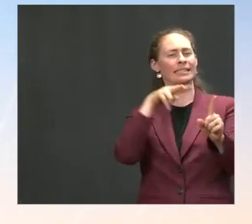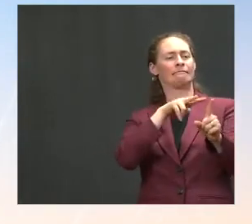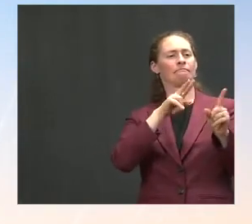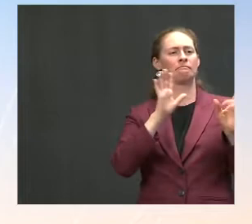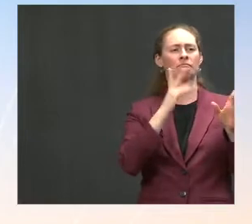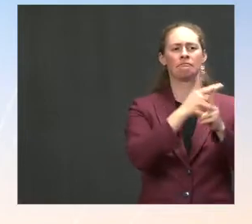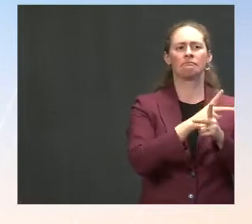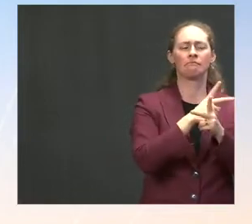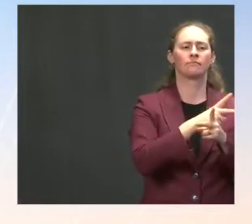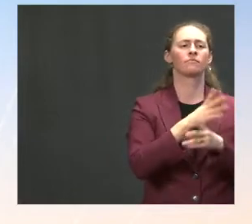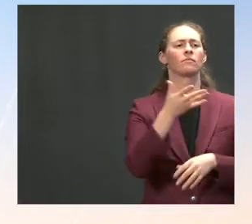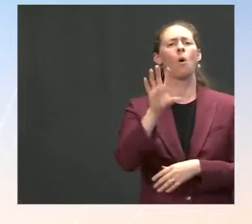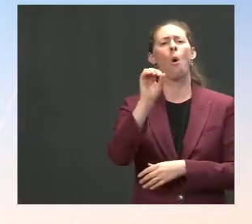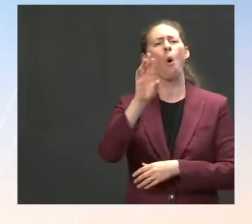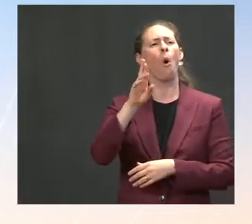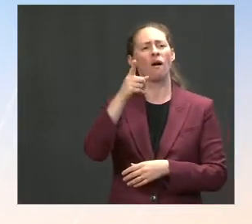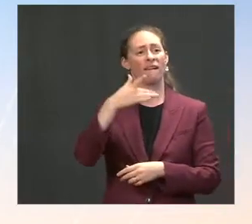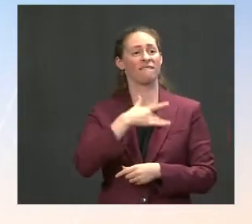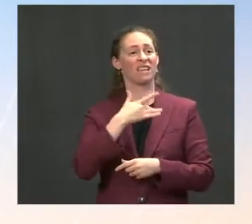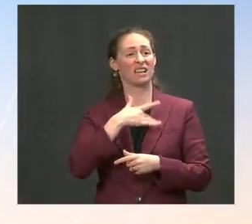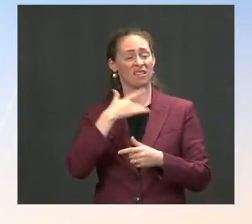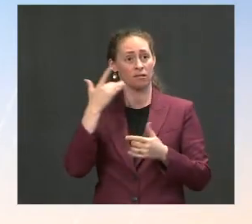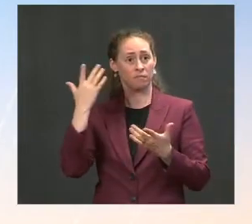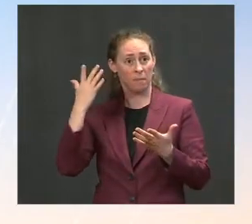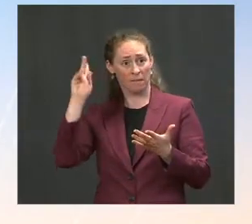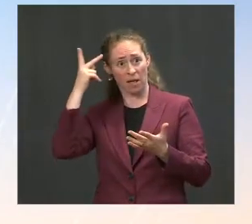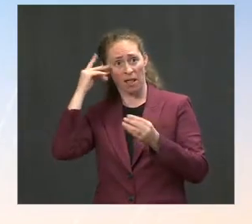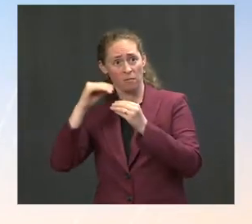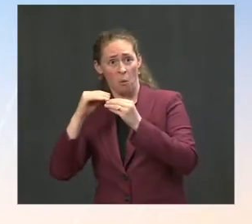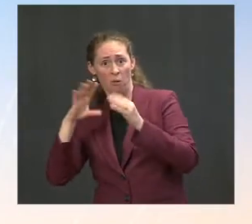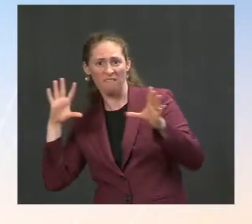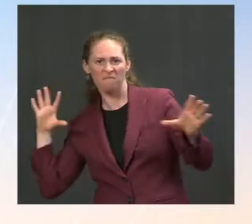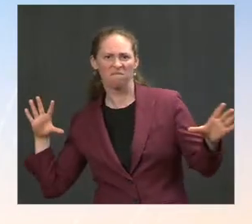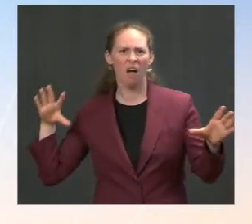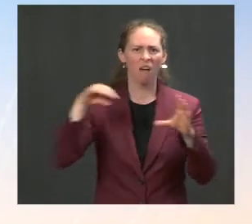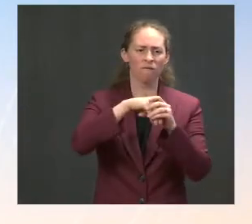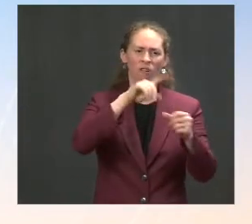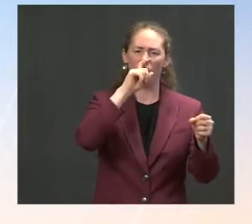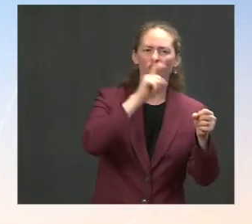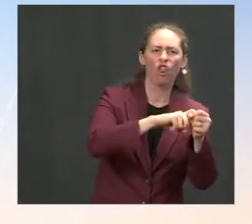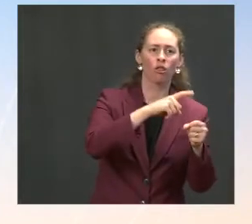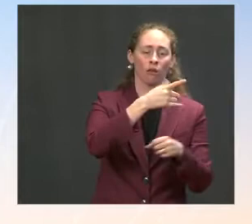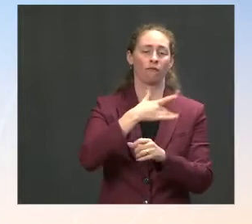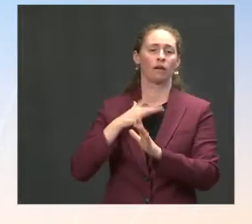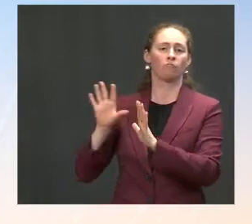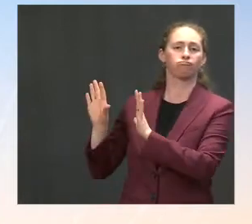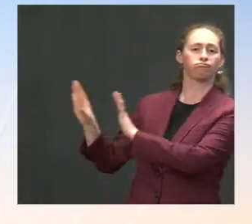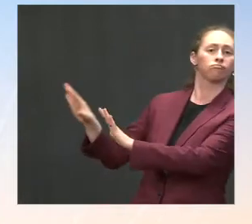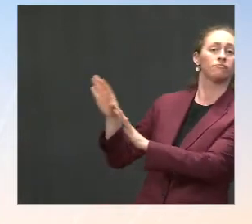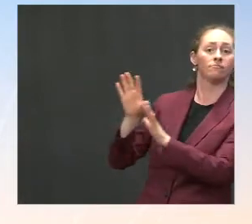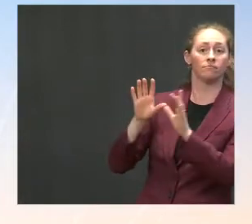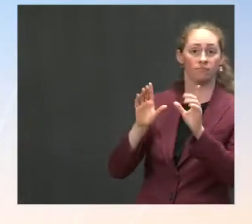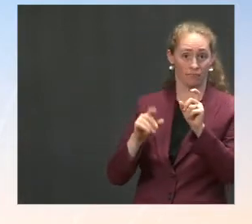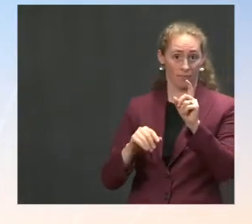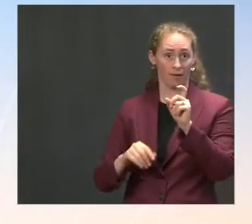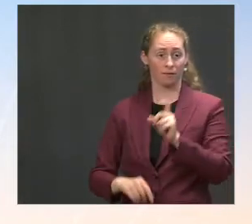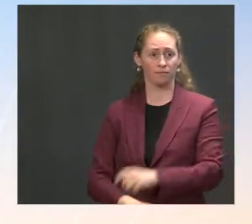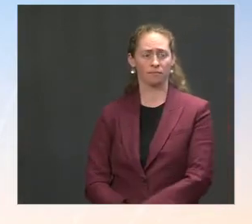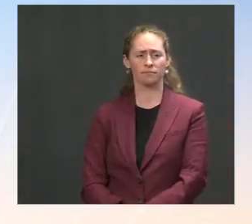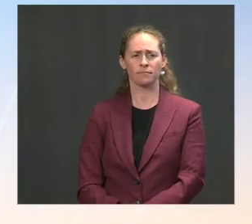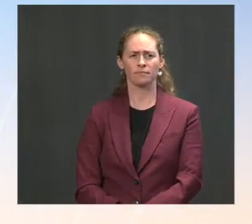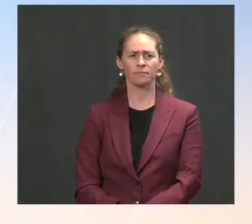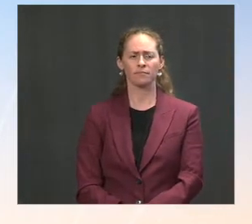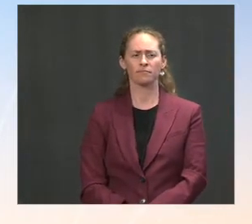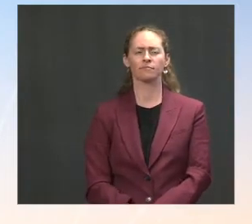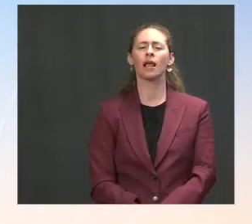political component, do you think, that has kept people away from being vaccinated? Look, I think there are a range of reasons we've seen across